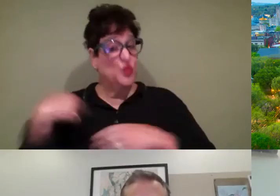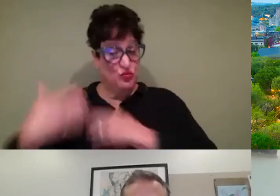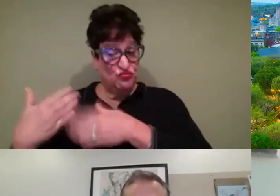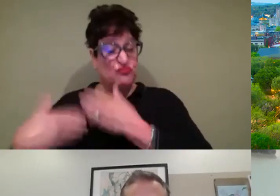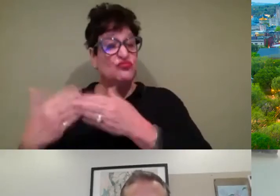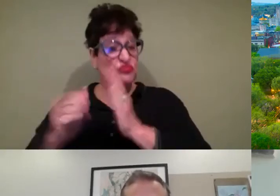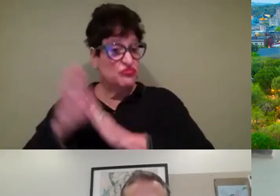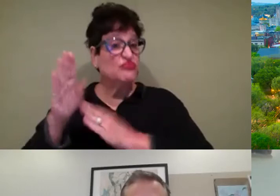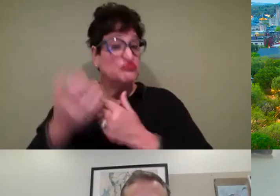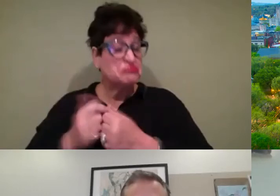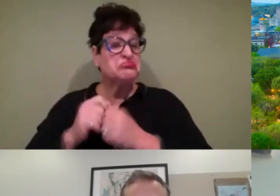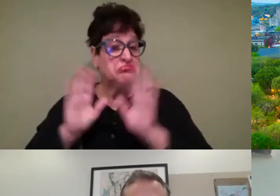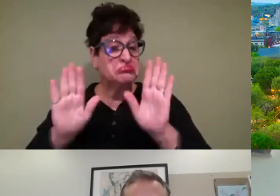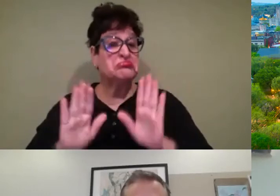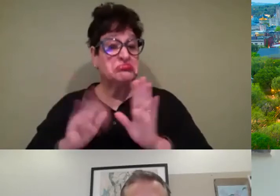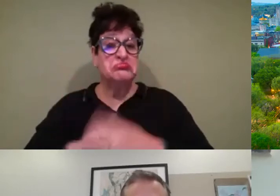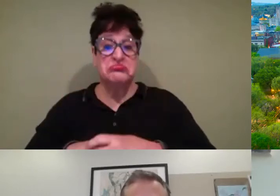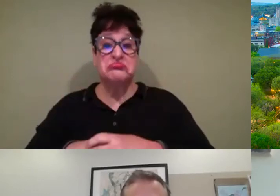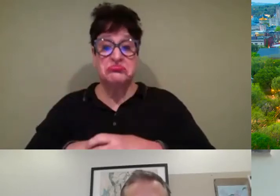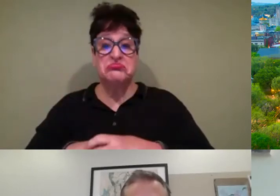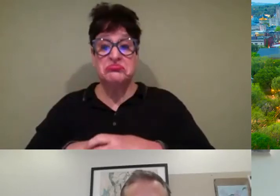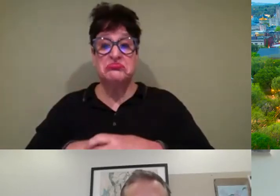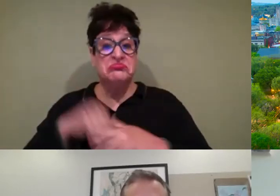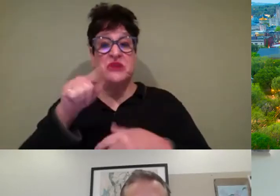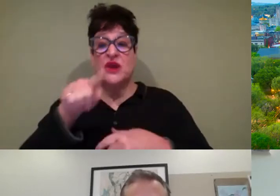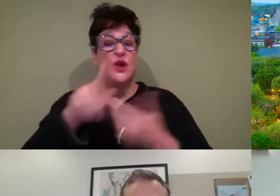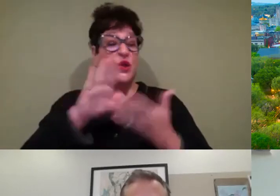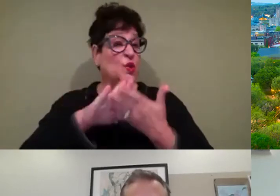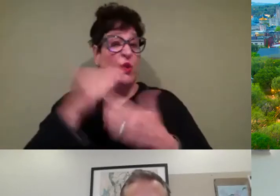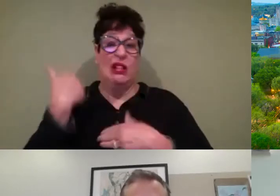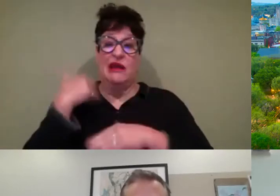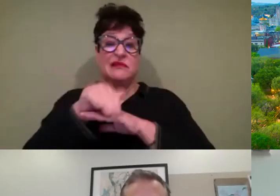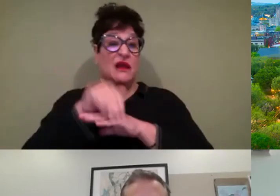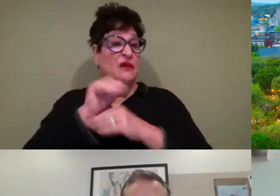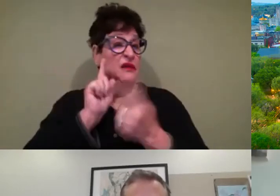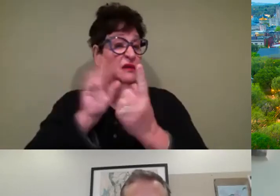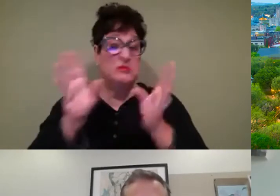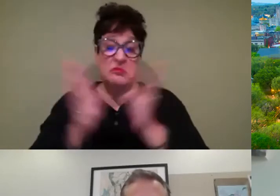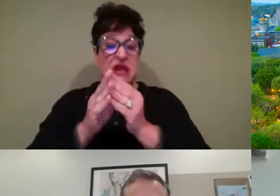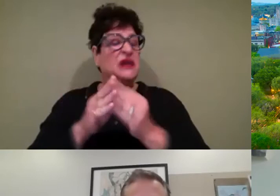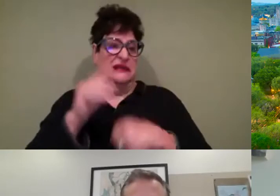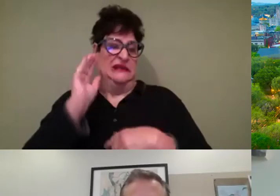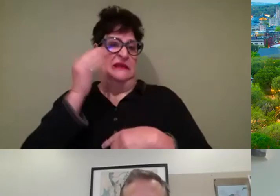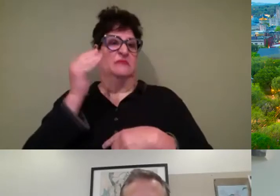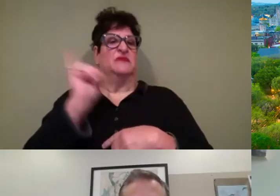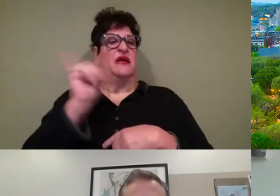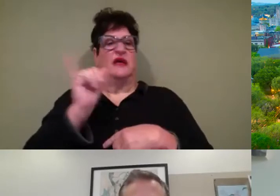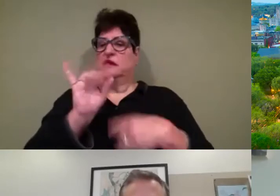and according to the school board meeting last night, everything sounds like it's on track for in-person learning. That's